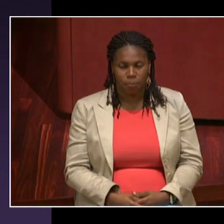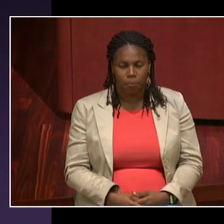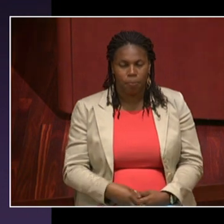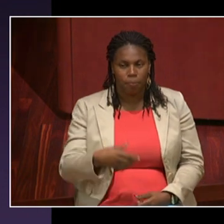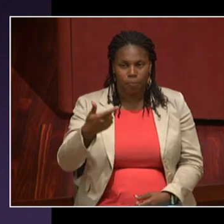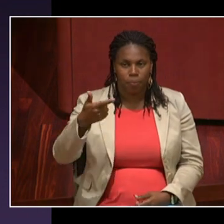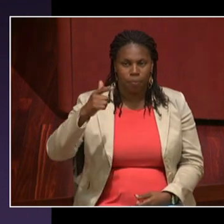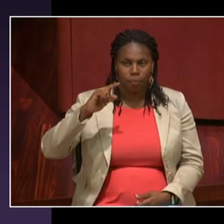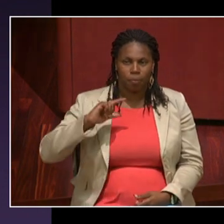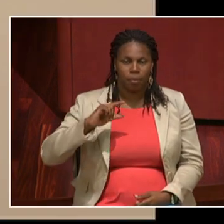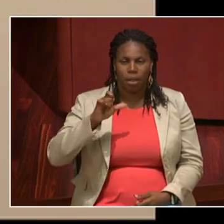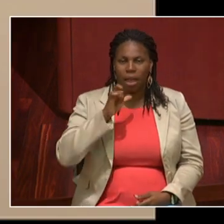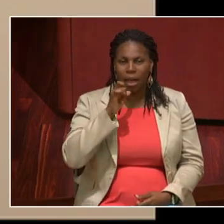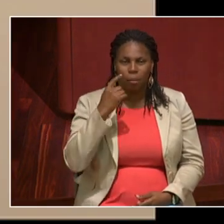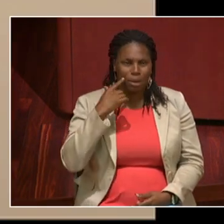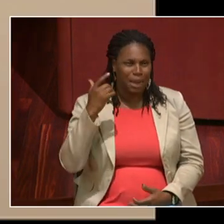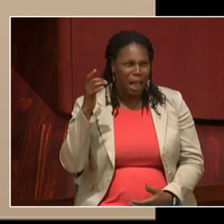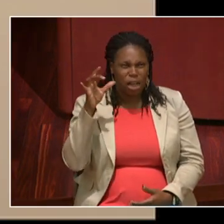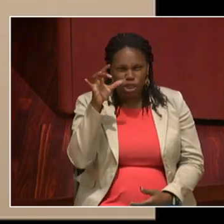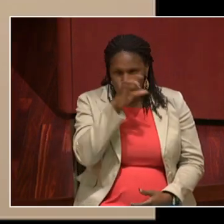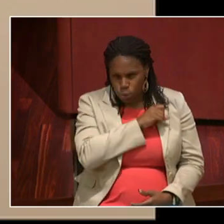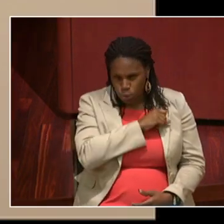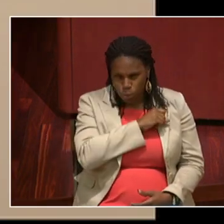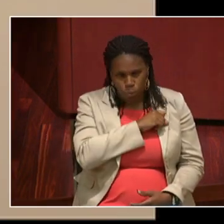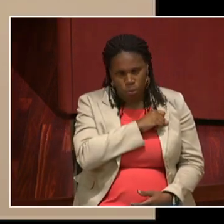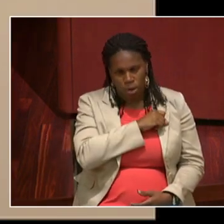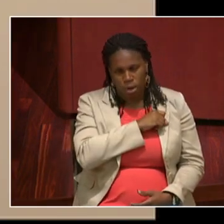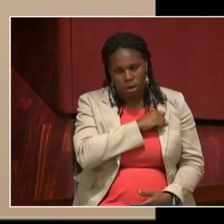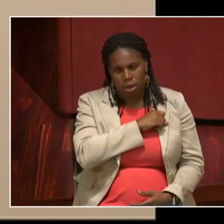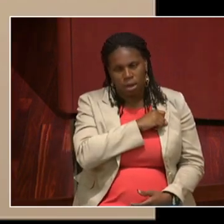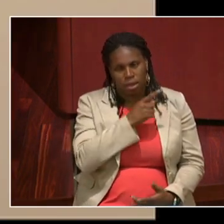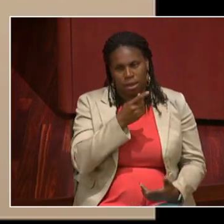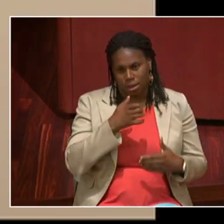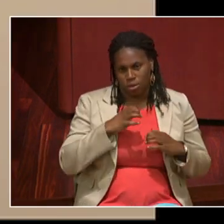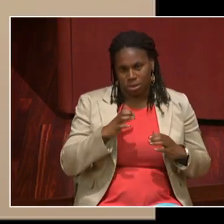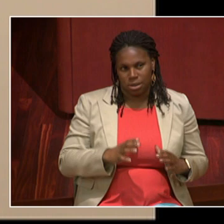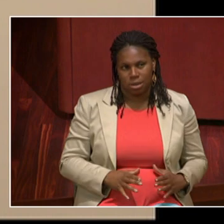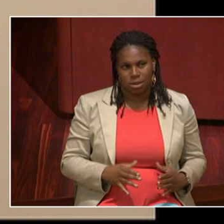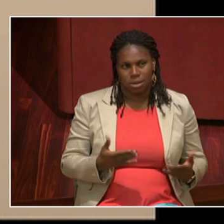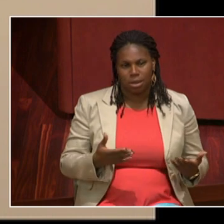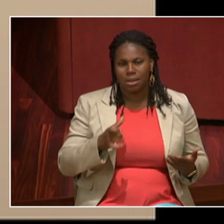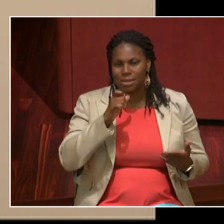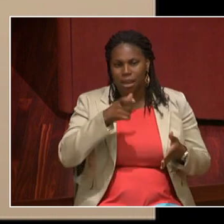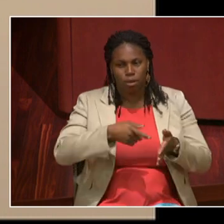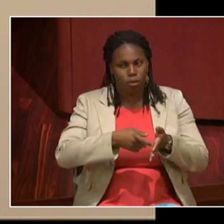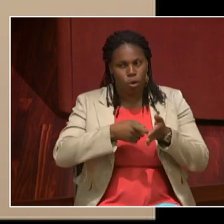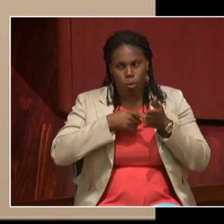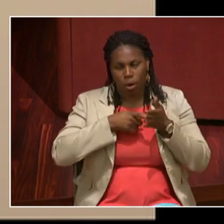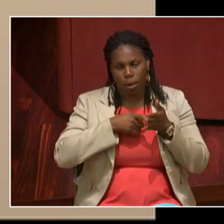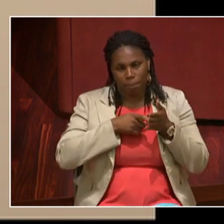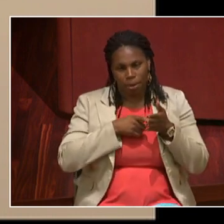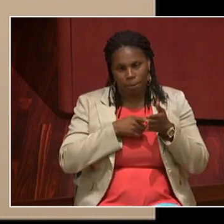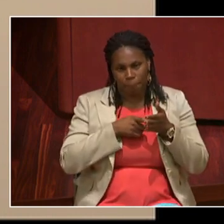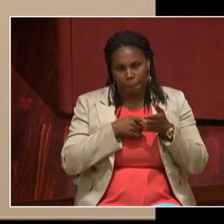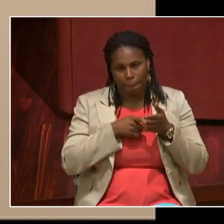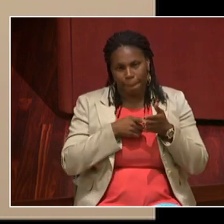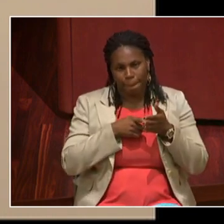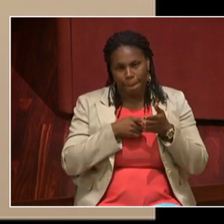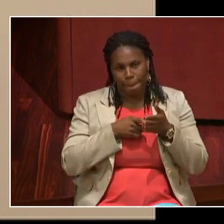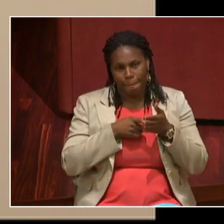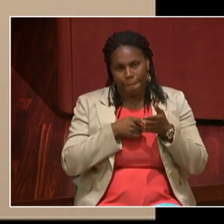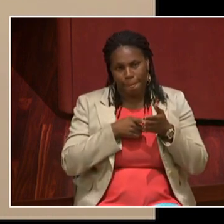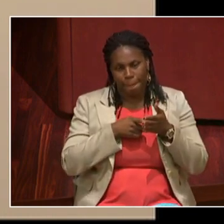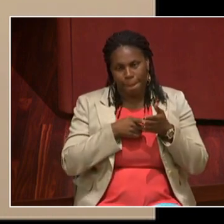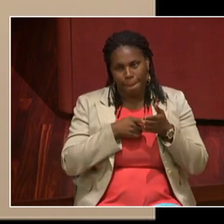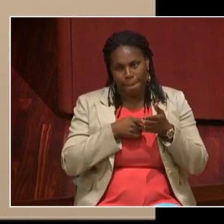I wouldn't necessarily automatically assume that somebody became a citizen. Citizenship is not a requirement, and actually a